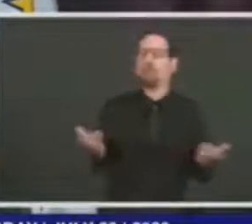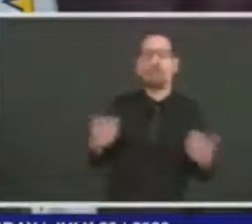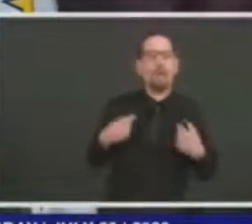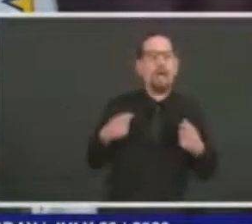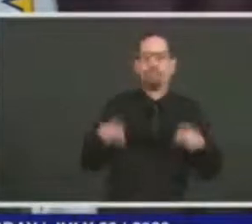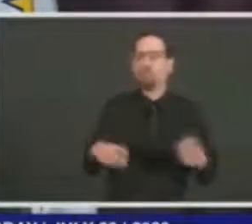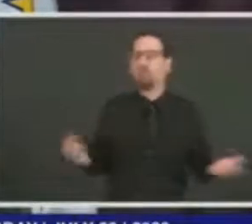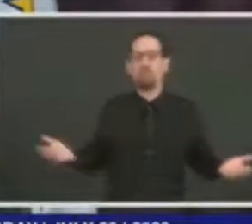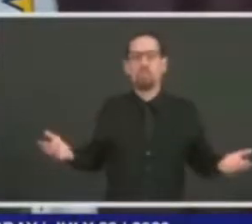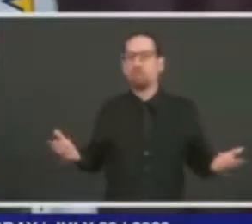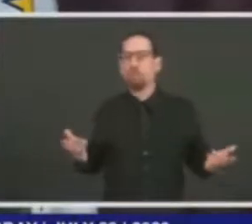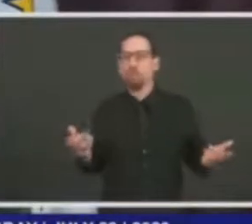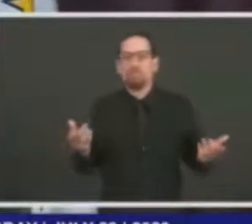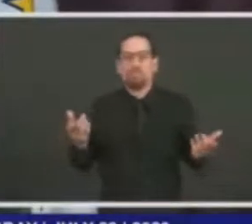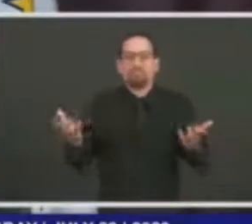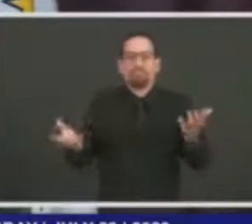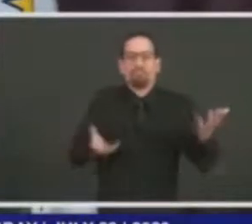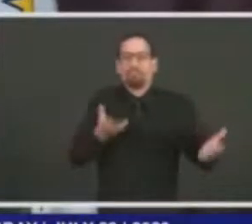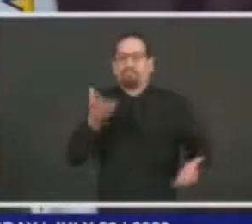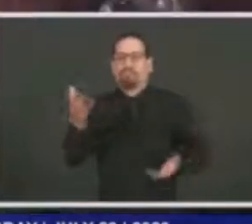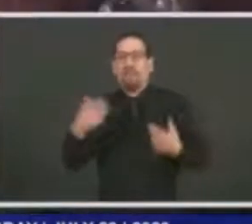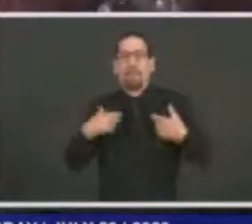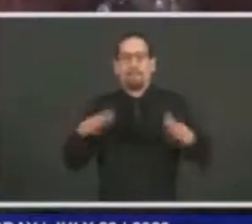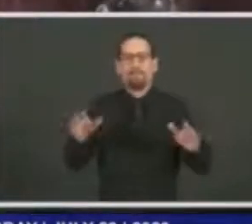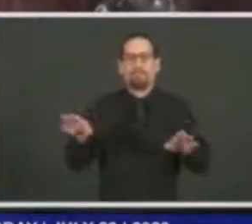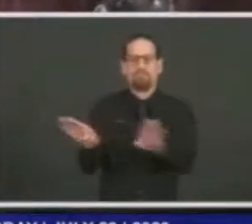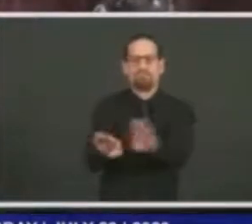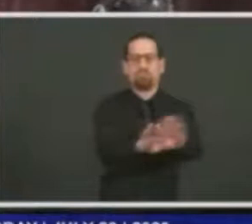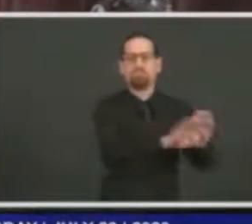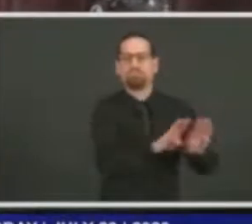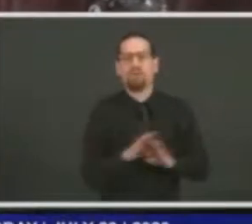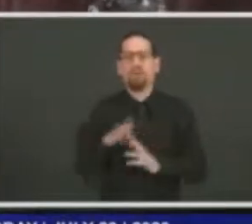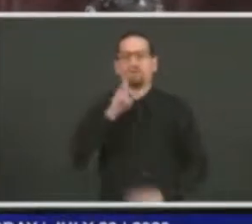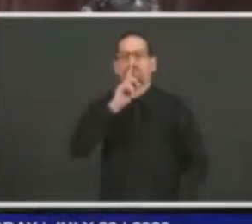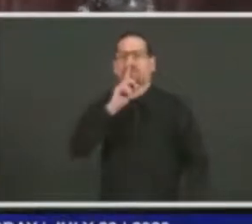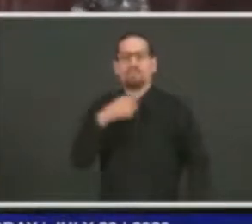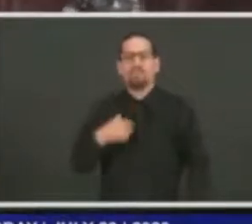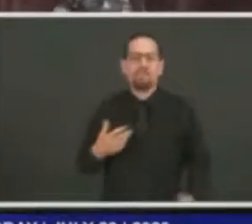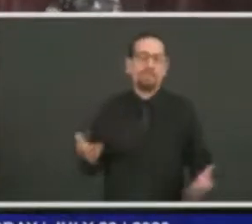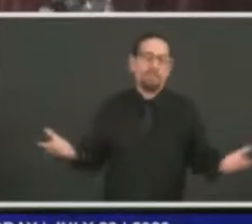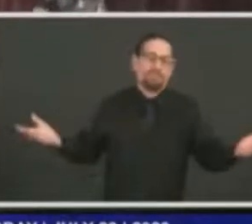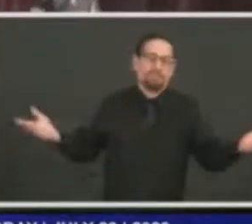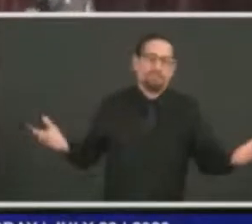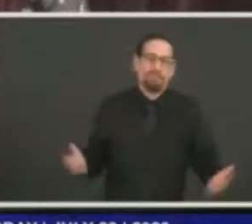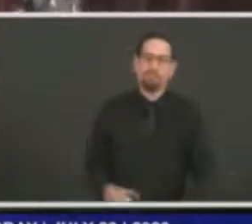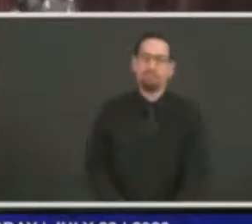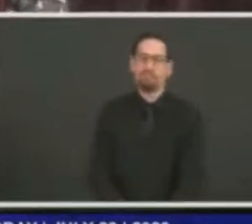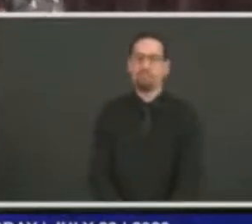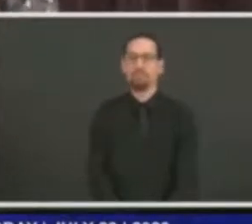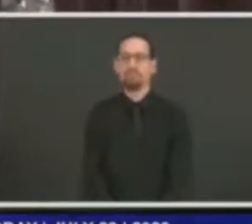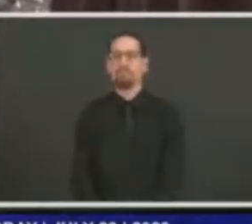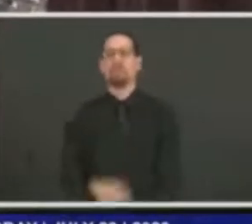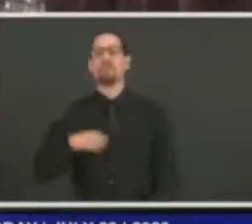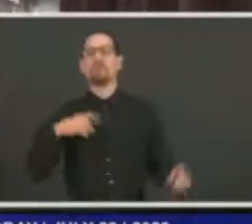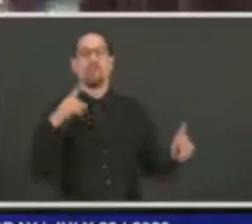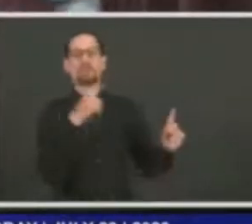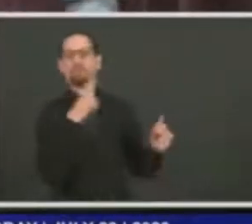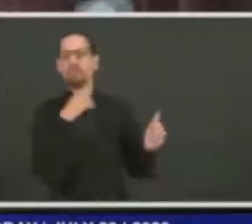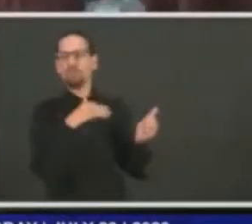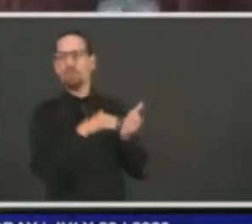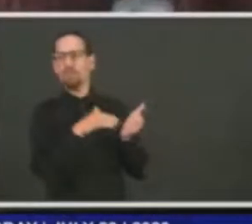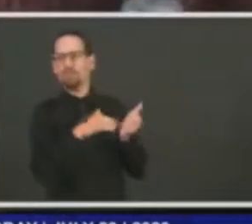back all businesses, and that's the last thing I want to do. Dr. Alexander Scott, sort of going back to Jim's